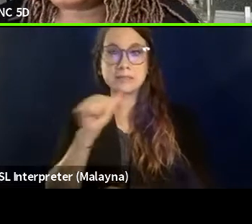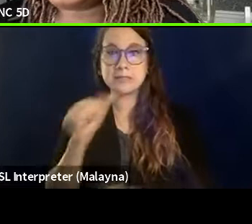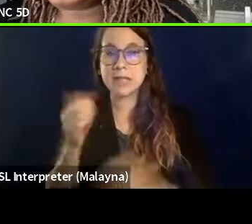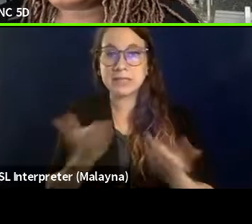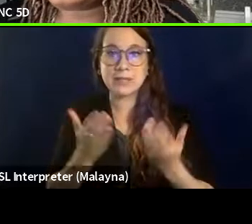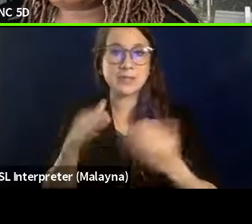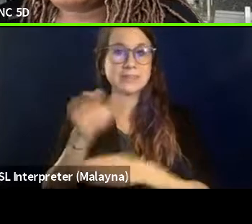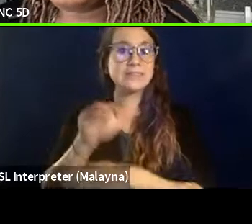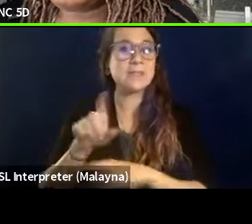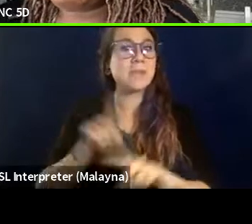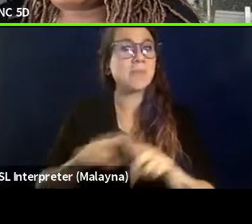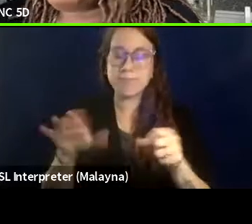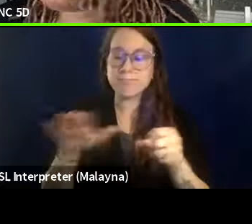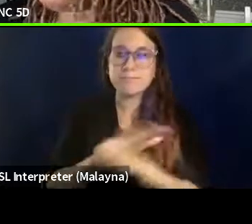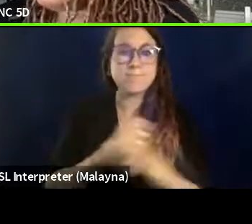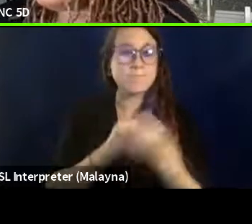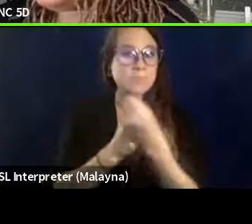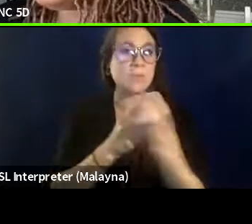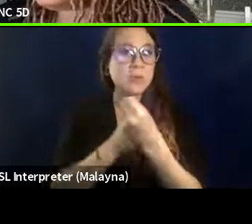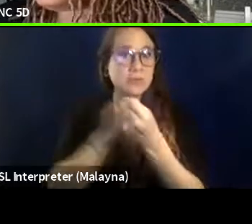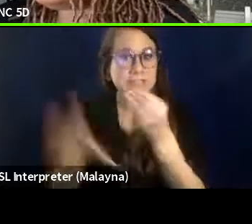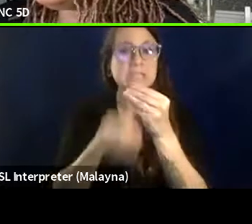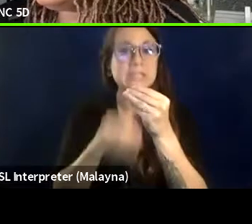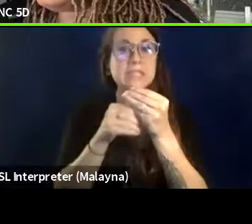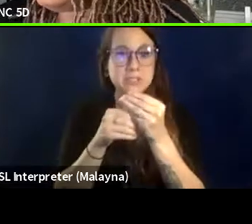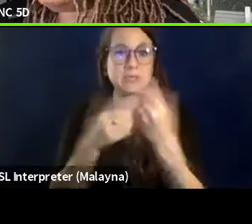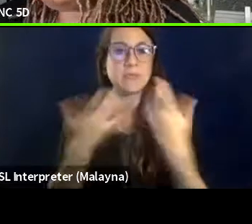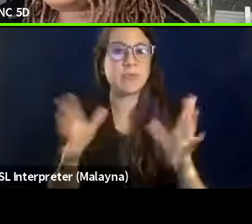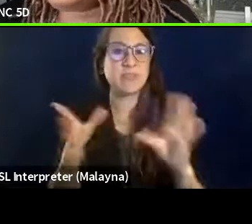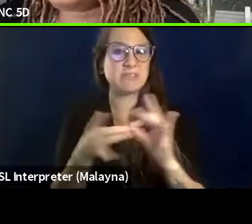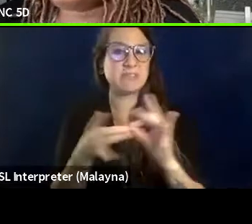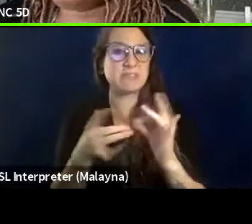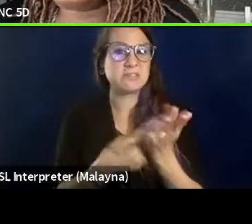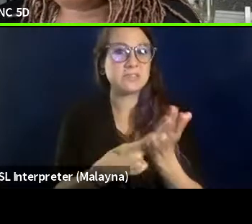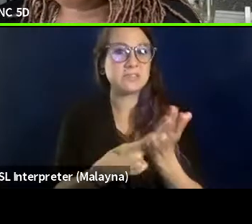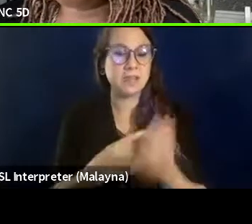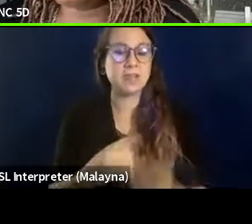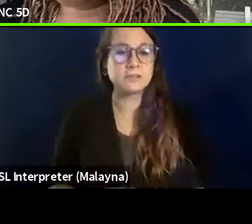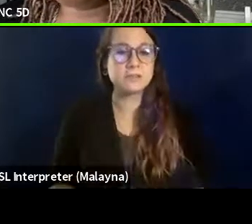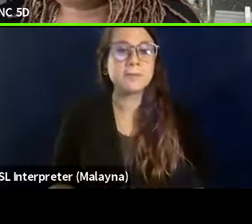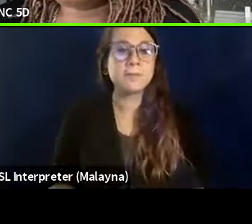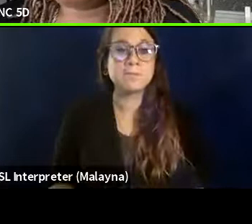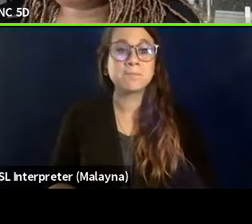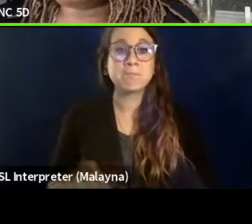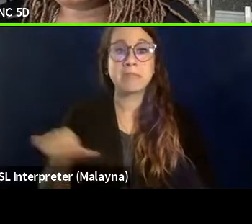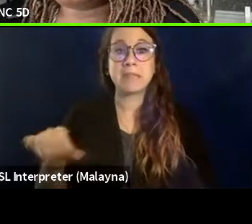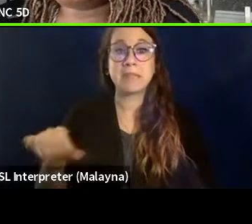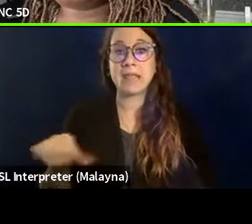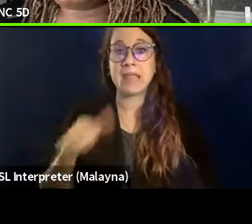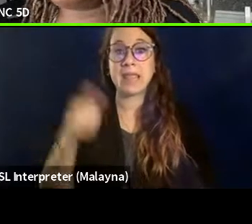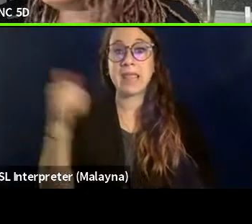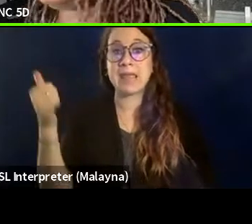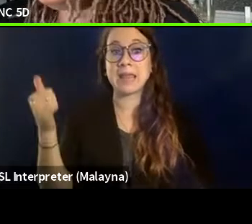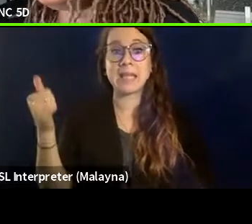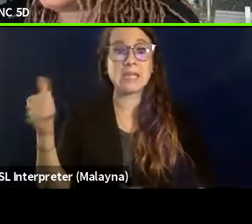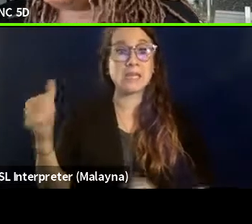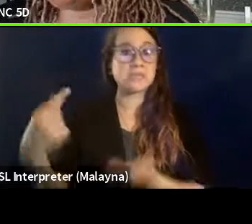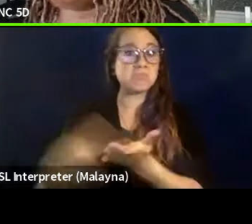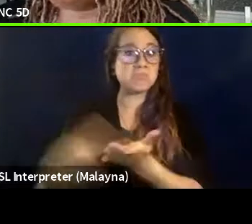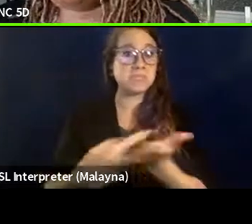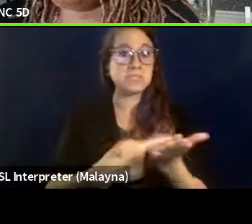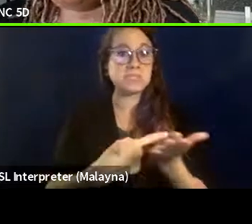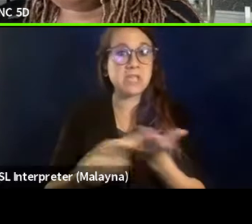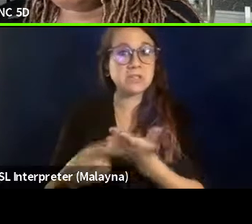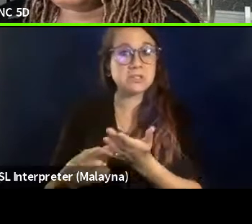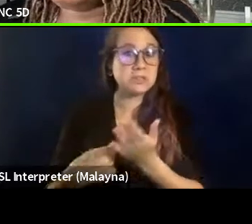supports this addition as we previously discussed. Any discussion from the commission on this agenda